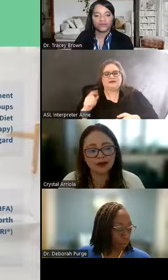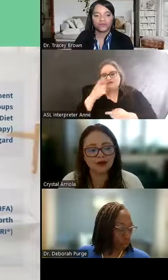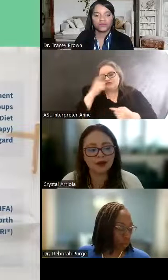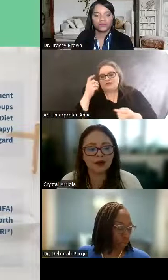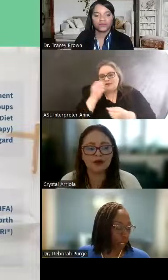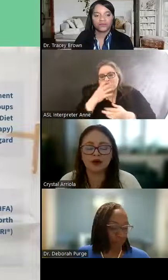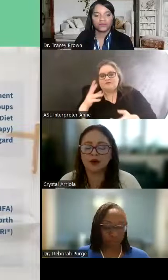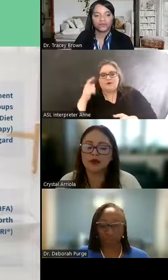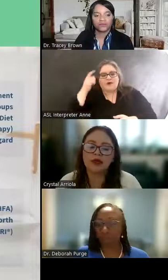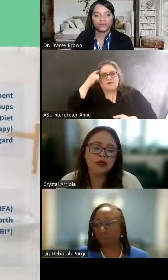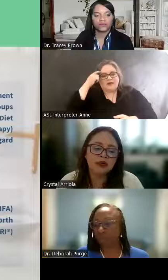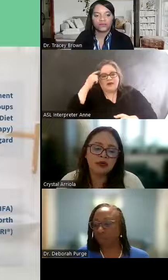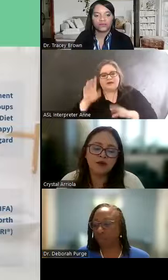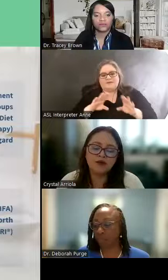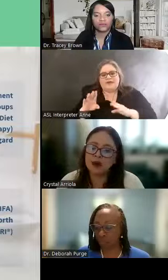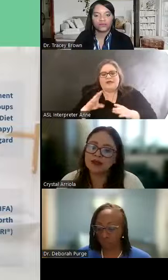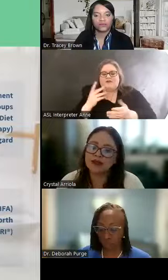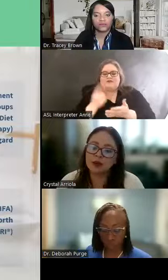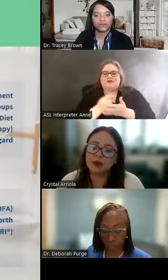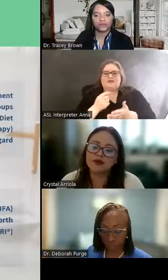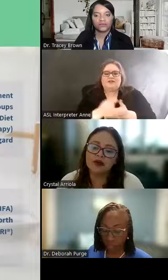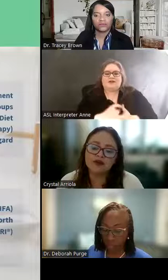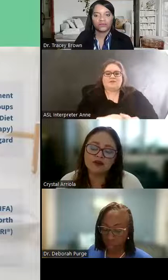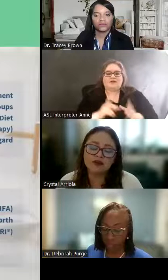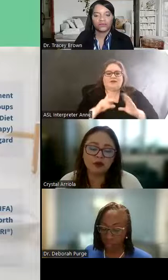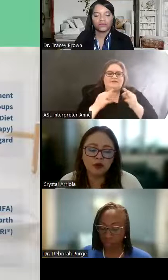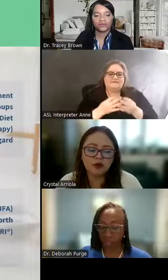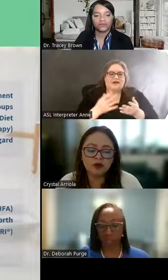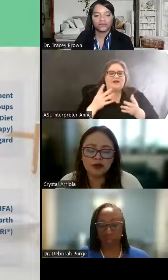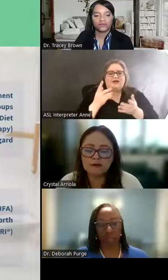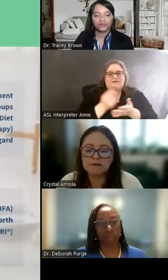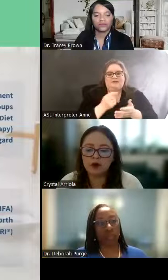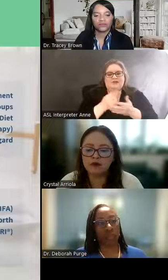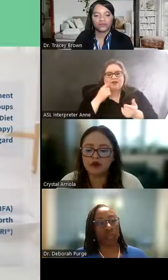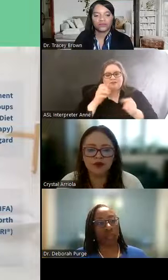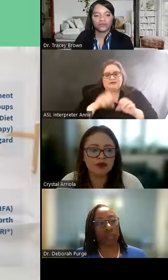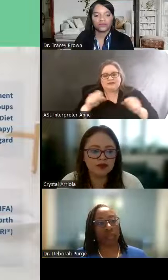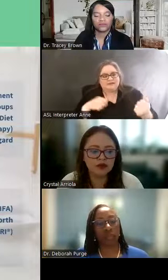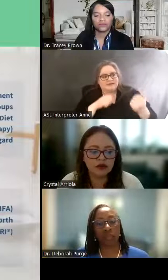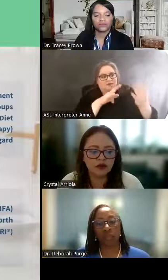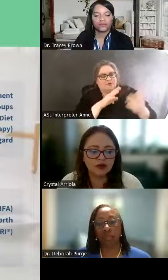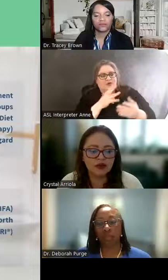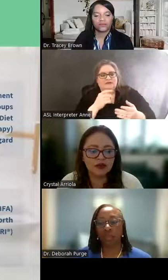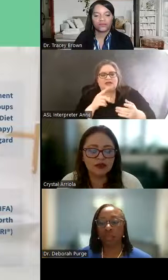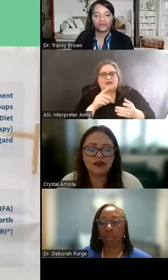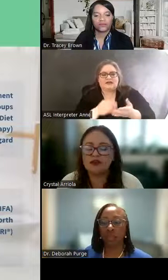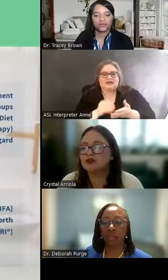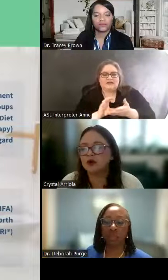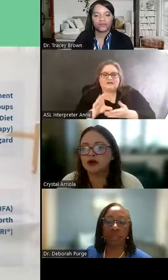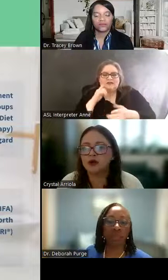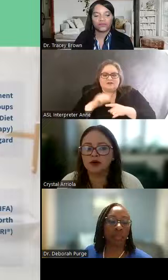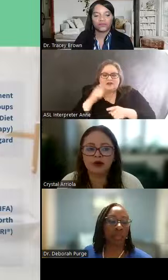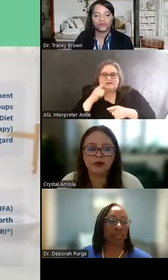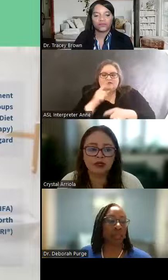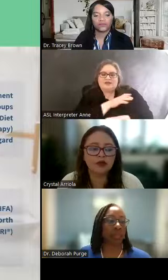trauma-informed cognitive behavior therapy, family therapy or systems approach. We've also invested in training for our clinicians